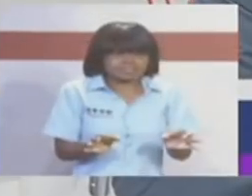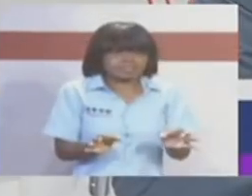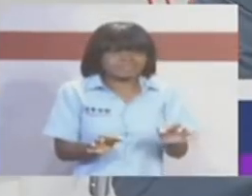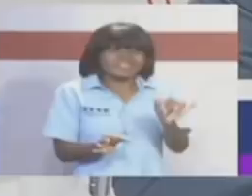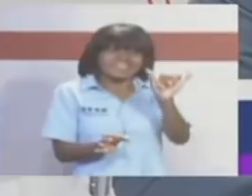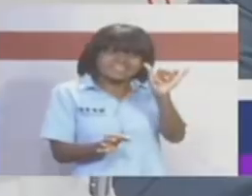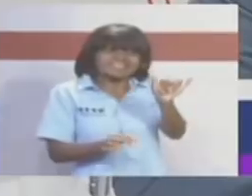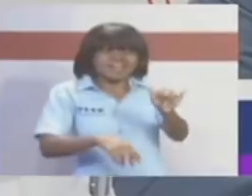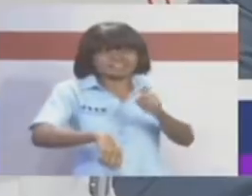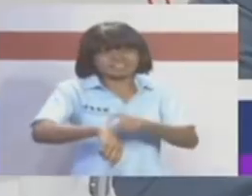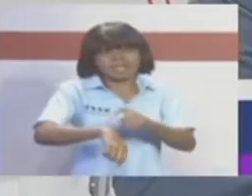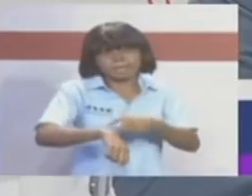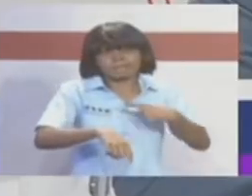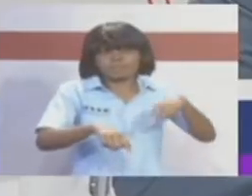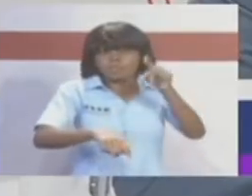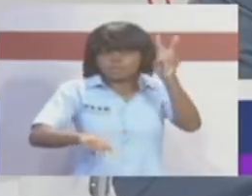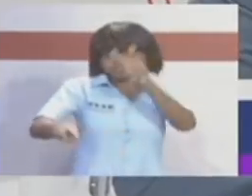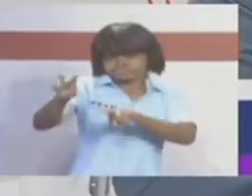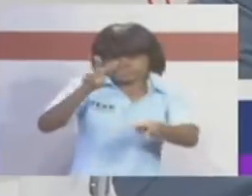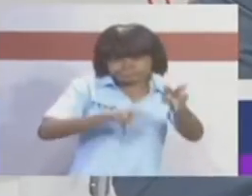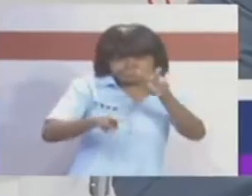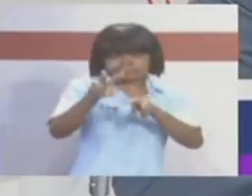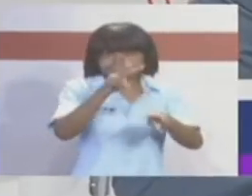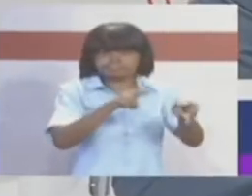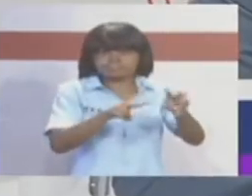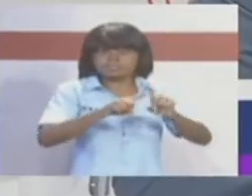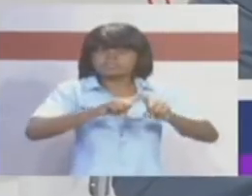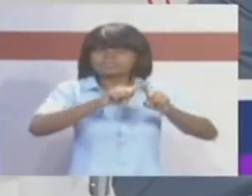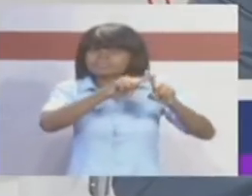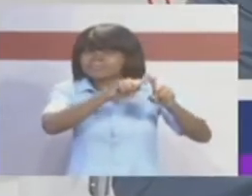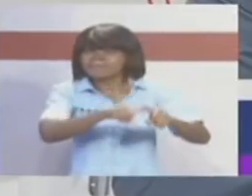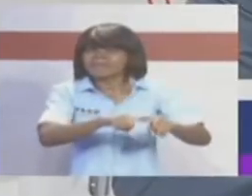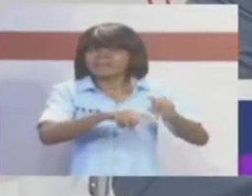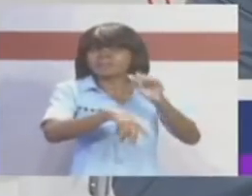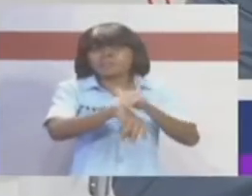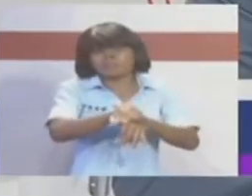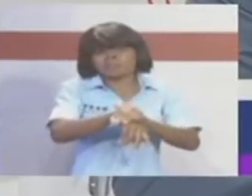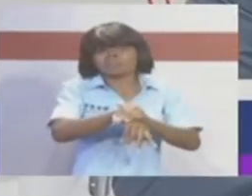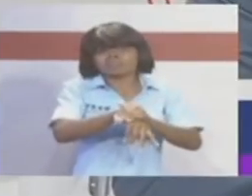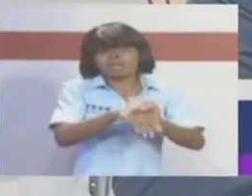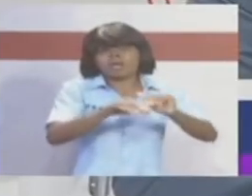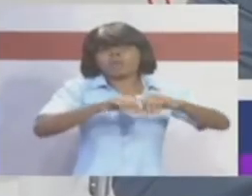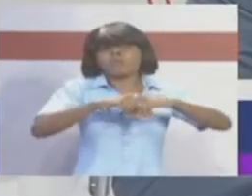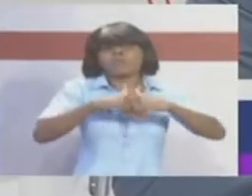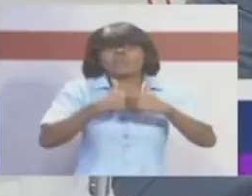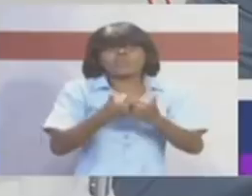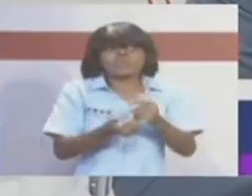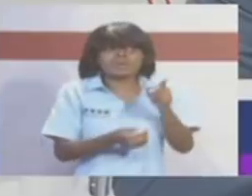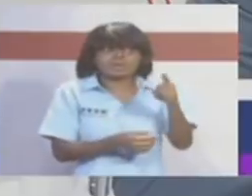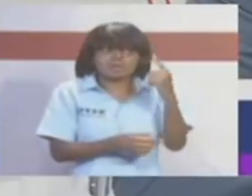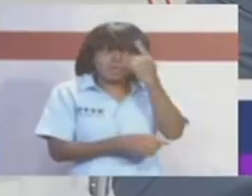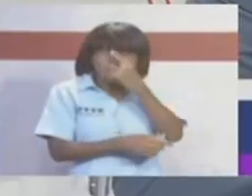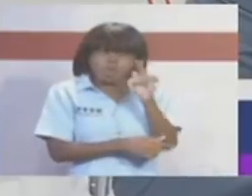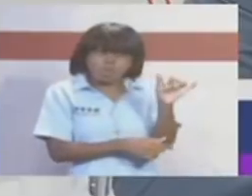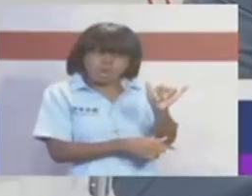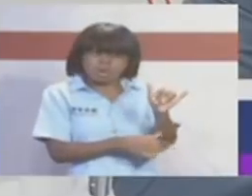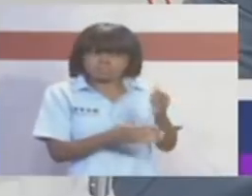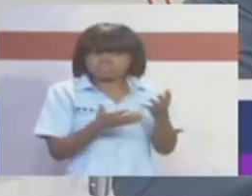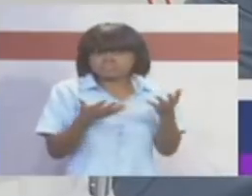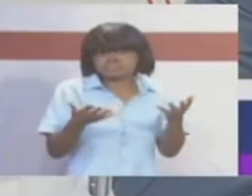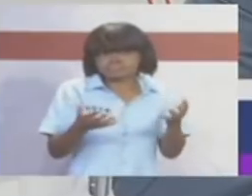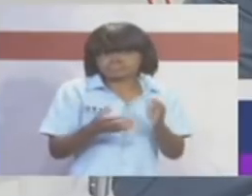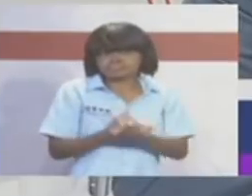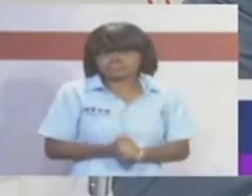to be guided by how things are continuing to roll out in the absence of the SOE and with the adherence that we're seeing to